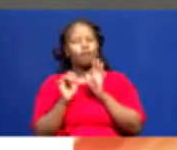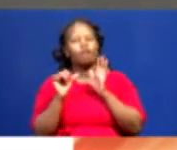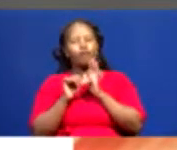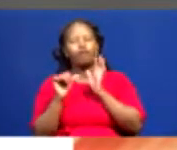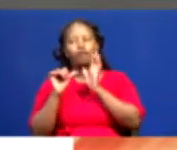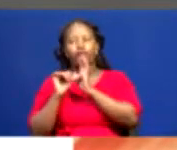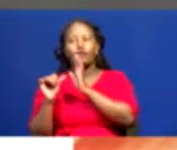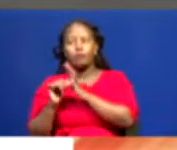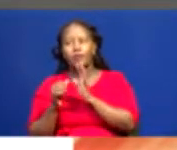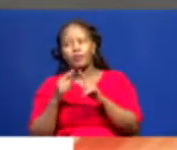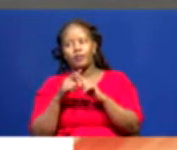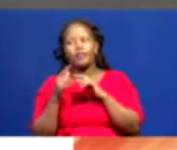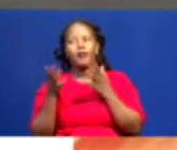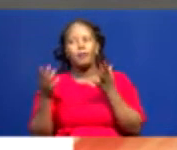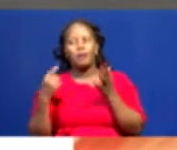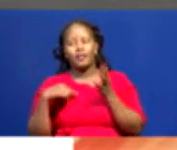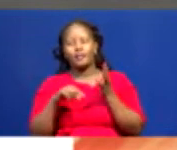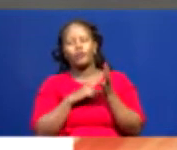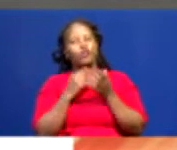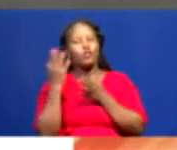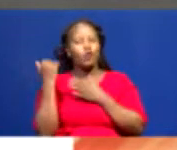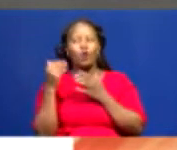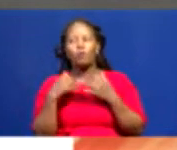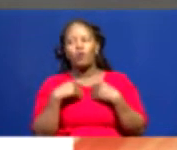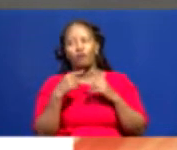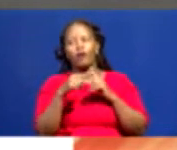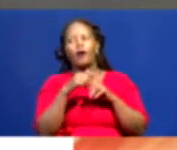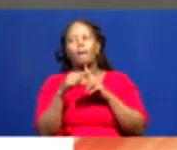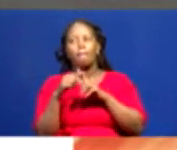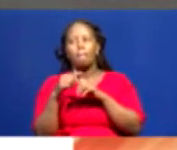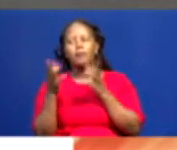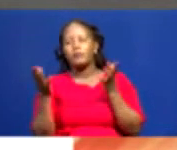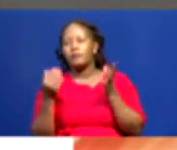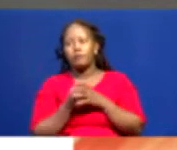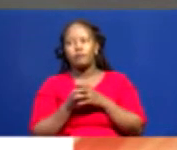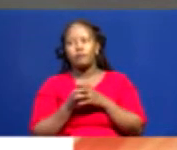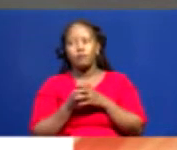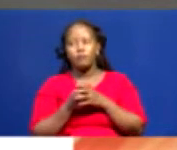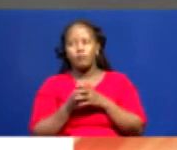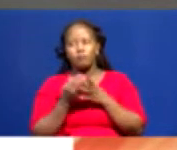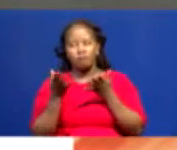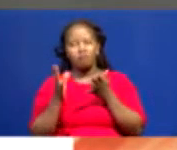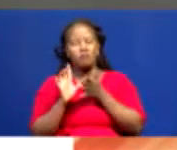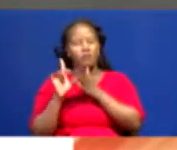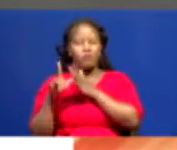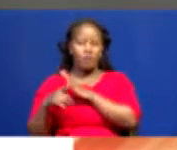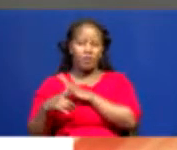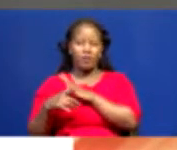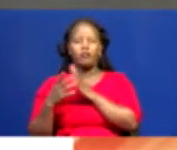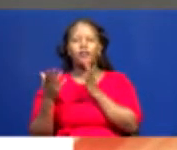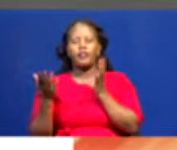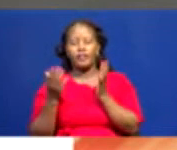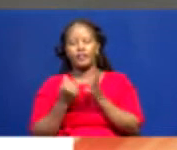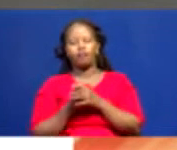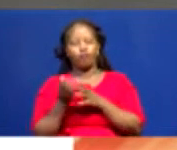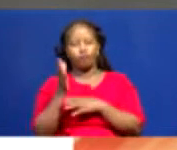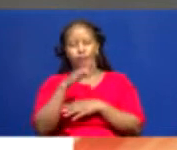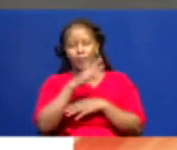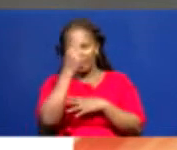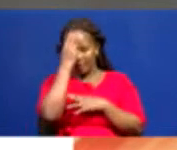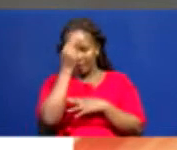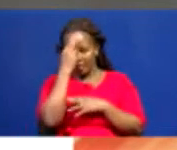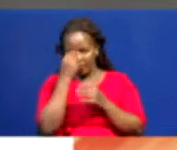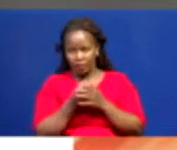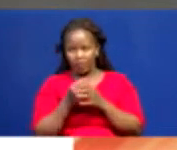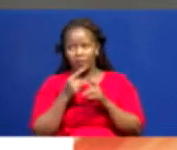to a positive. All right, I'm told we'll be linking later on with Okware. But